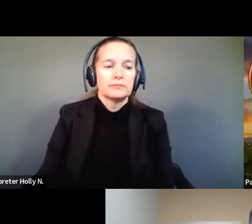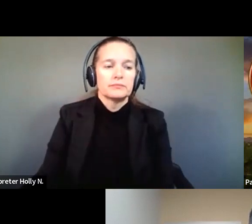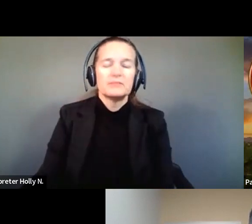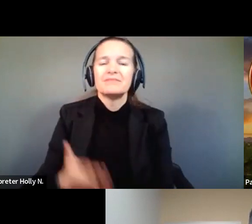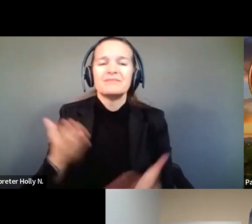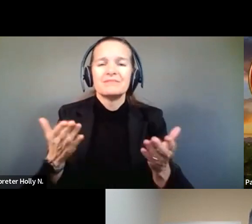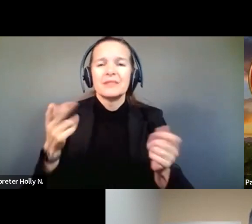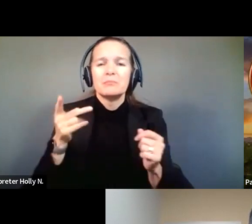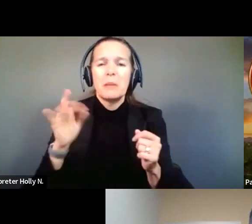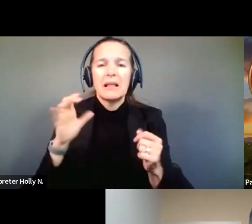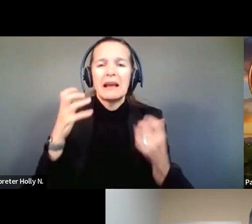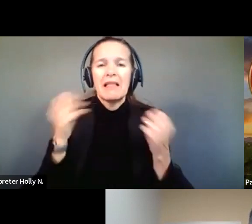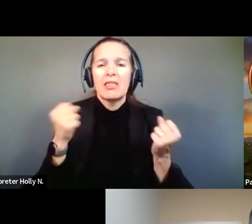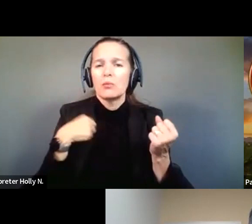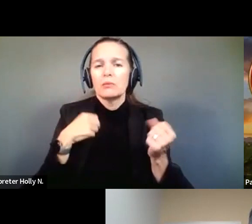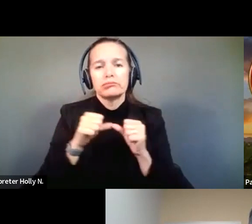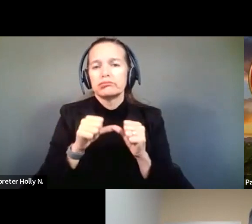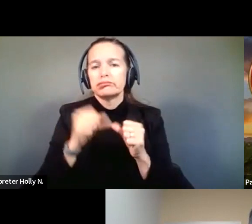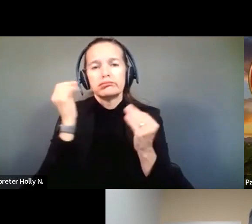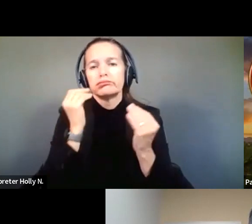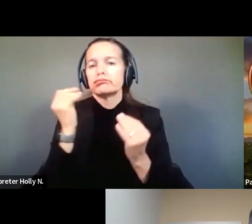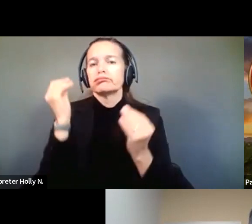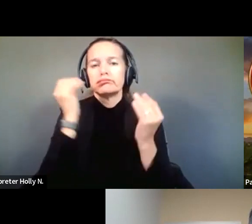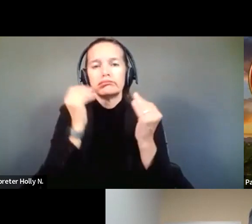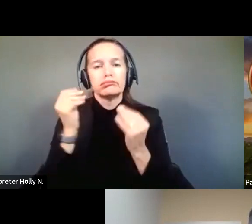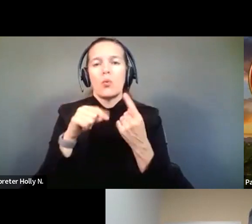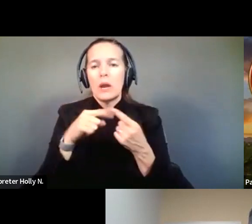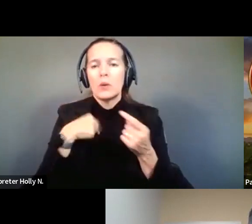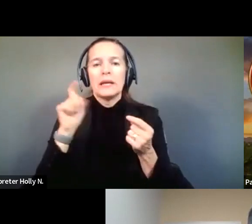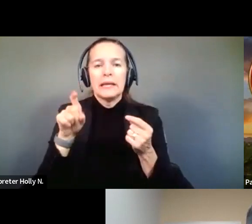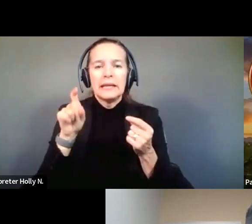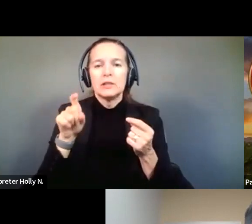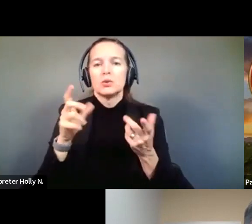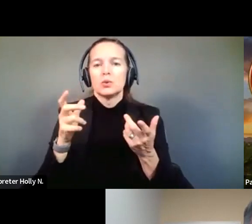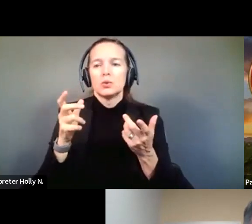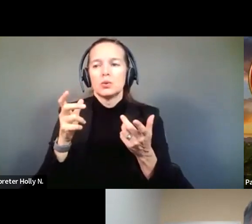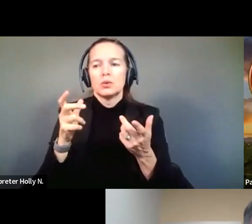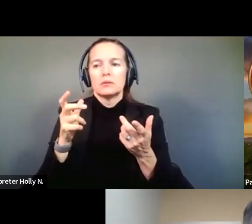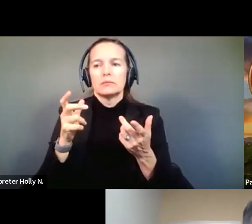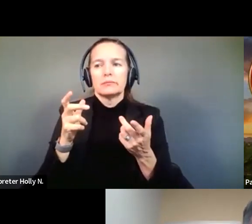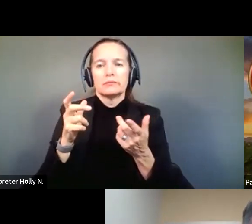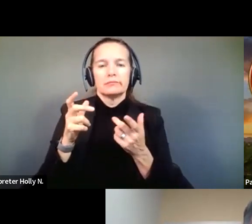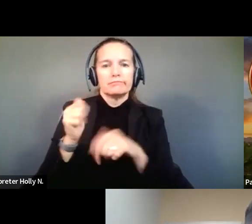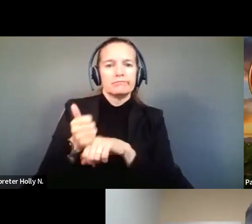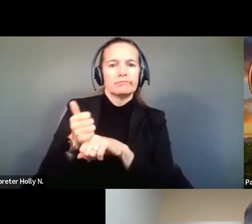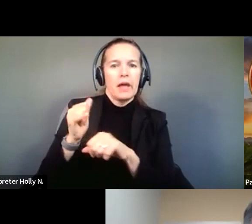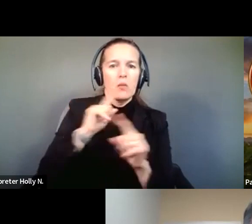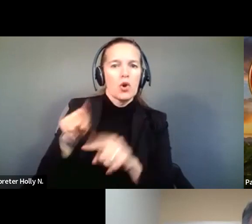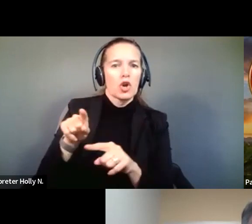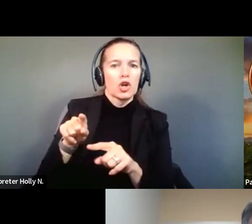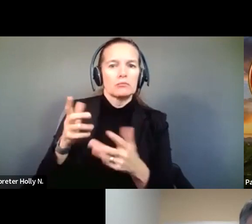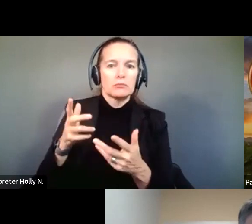we're constantly thinking about when we need to pursue orders. It's constantly in our mind. At this